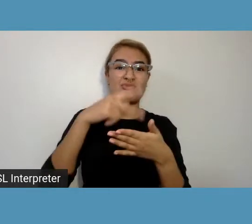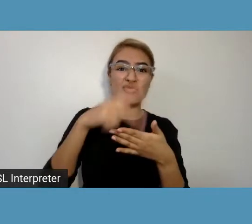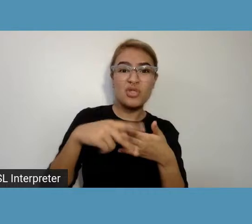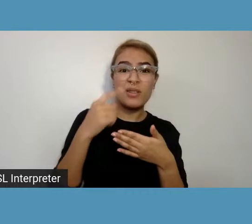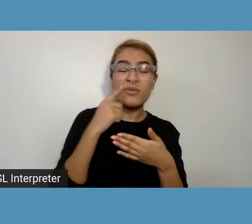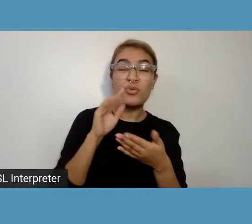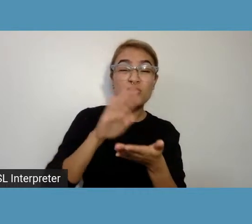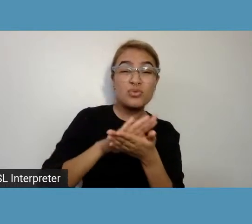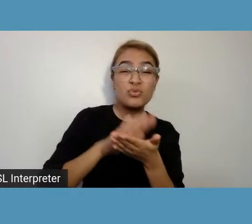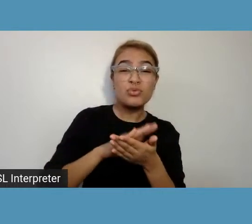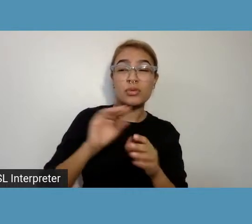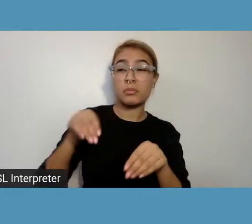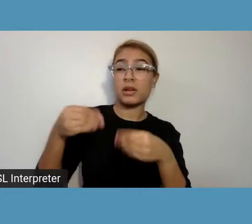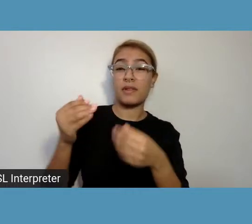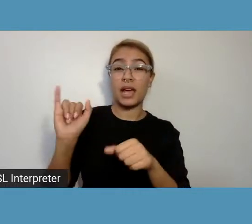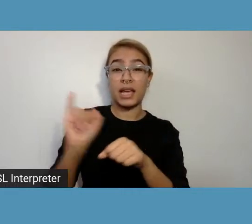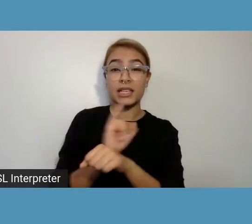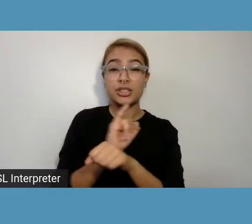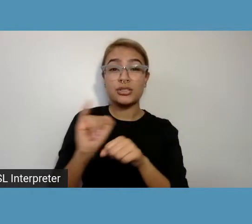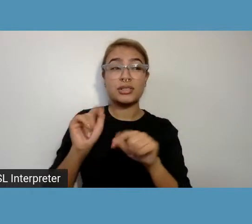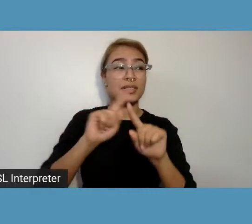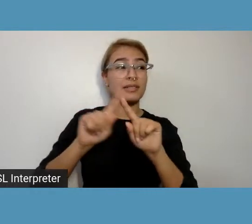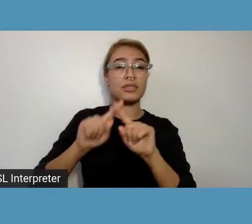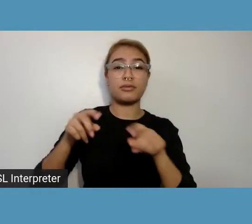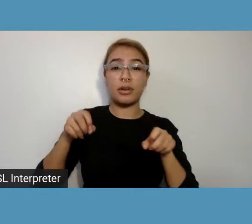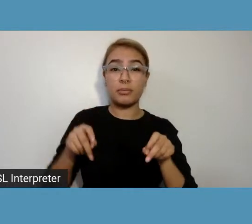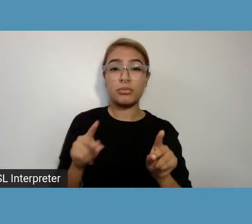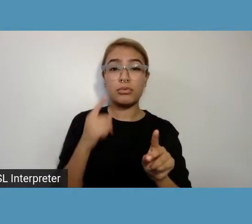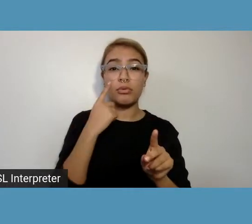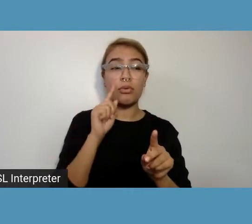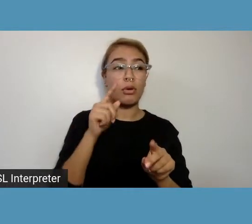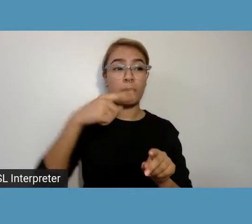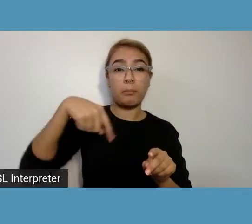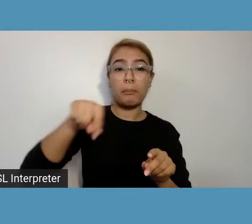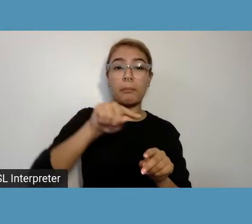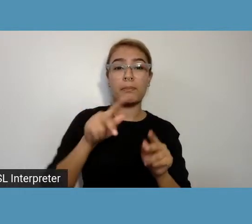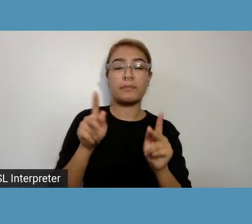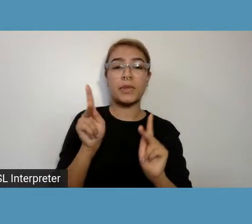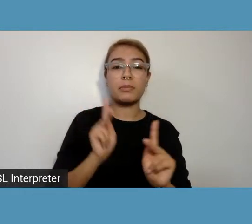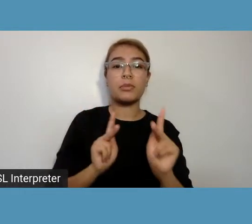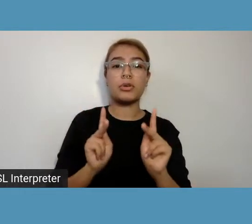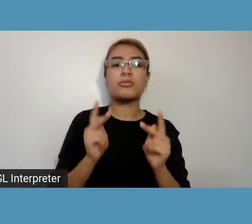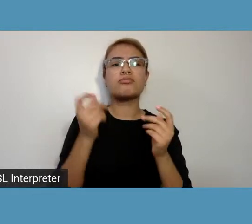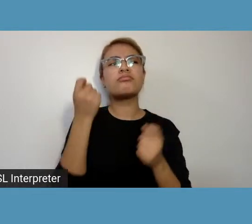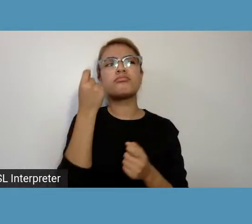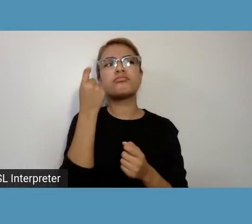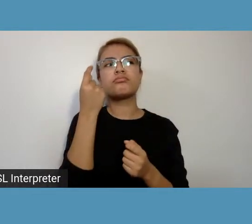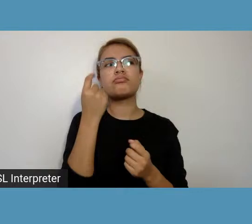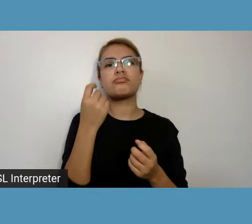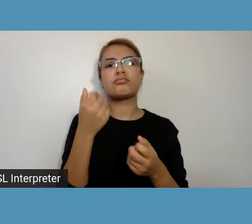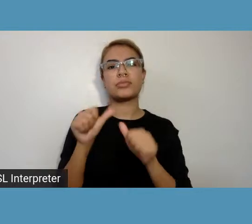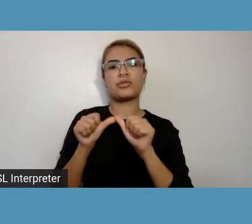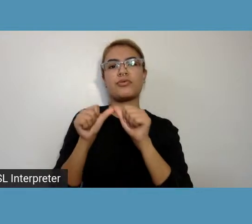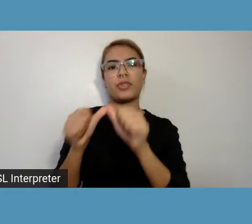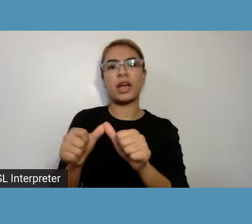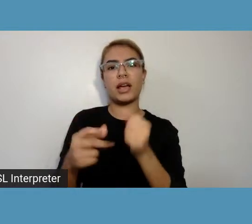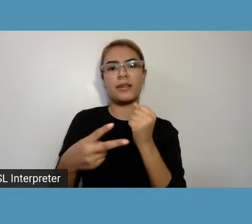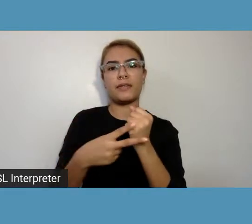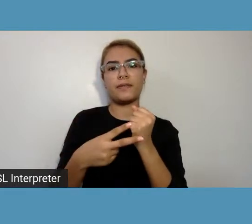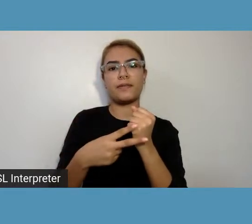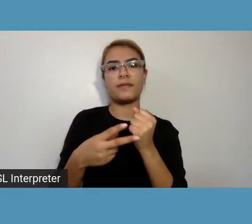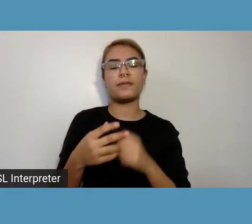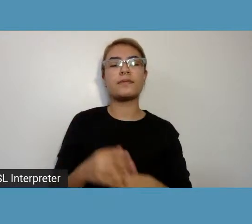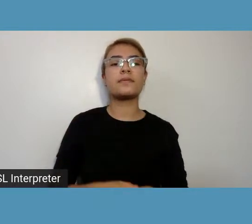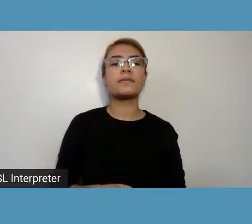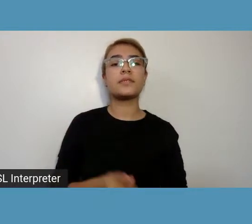and created several opportunities for municipalities to participate in conservation and geographic education. Daniela has